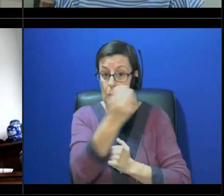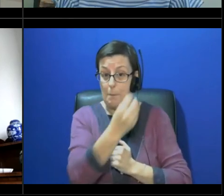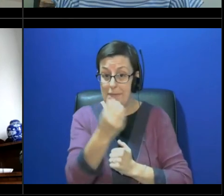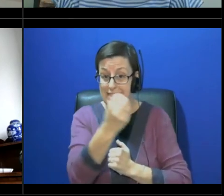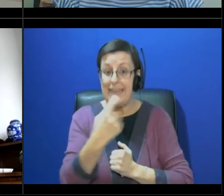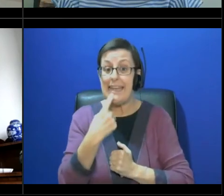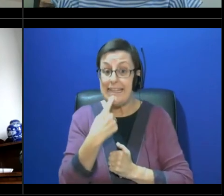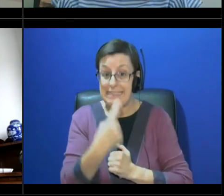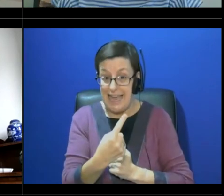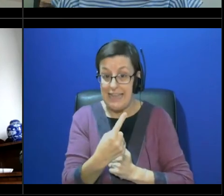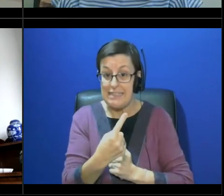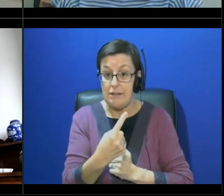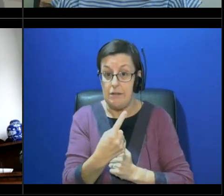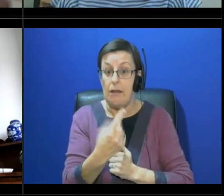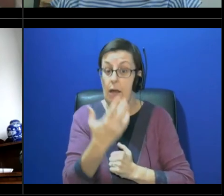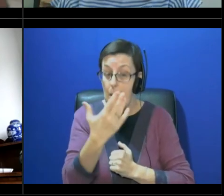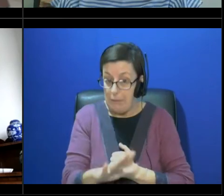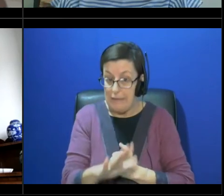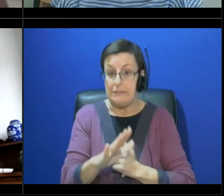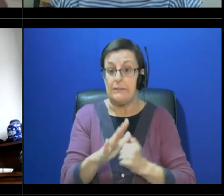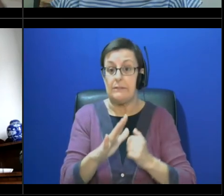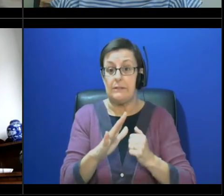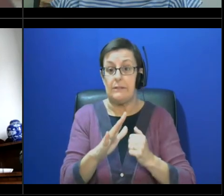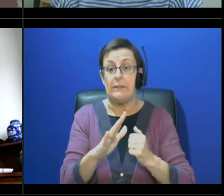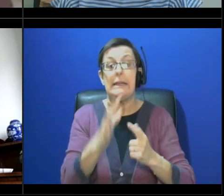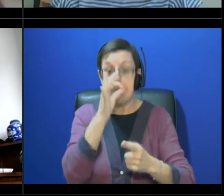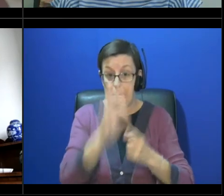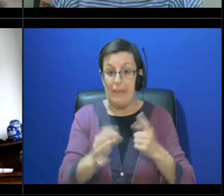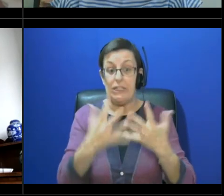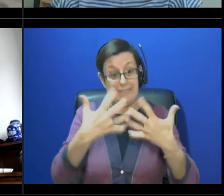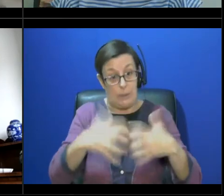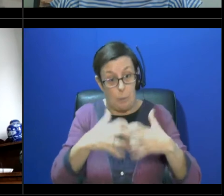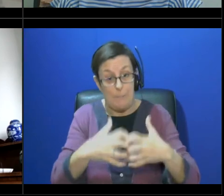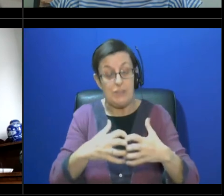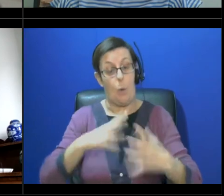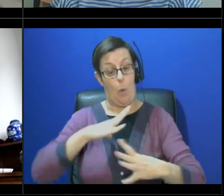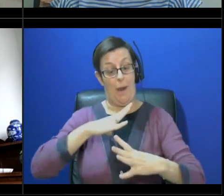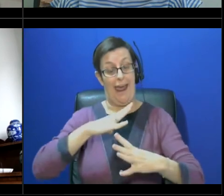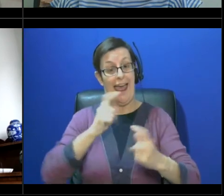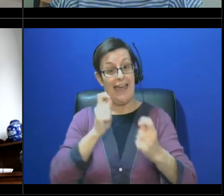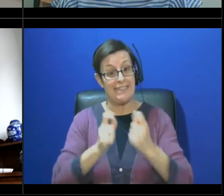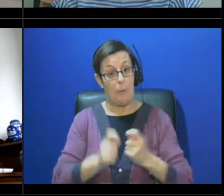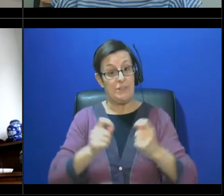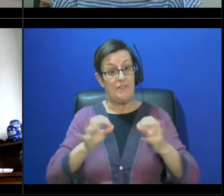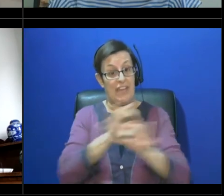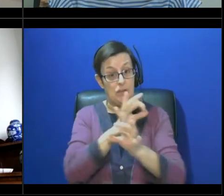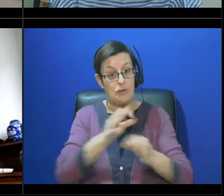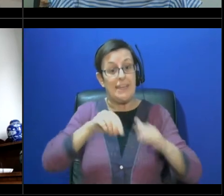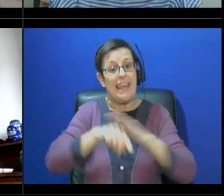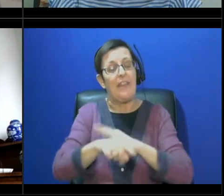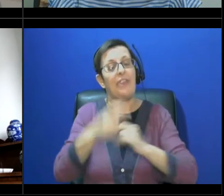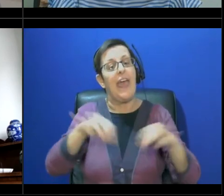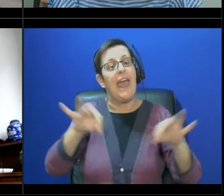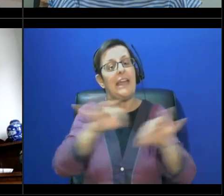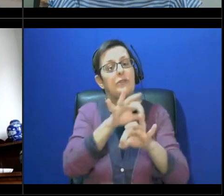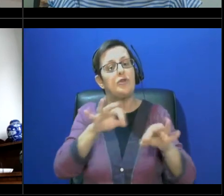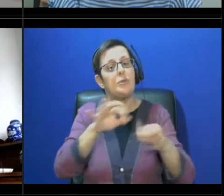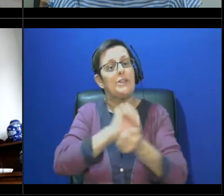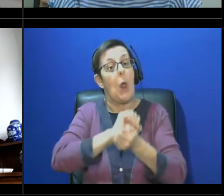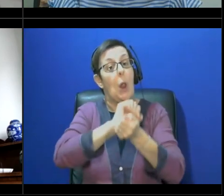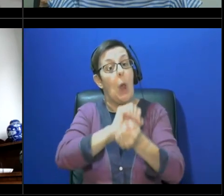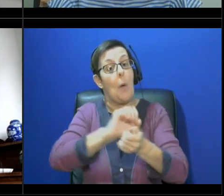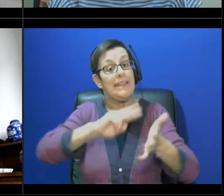music hub that they worked for had any kind of specialist equipment or adapted instruments as part of their instrument loan scheme. But the